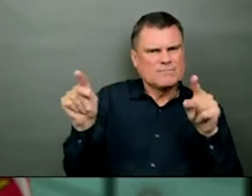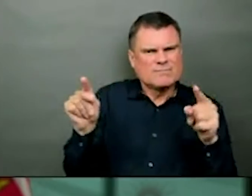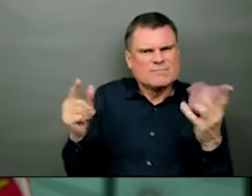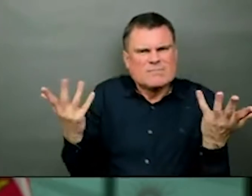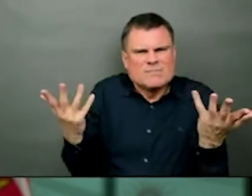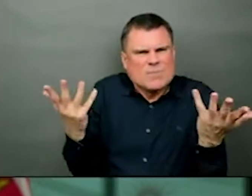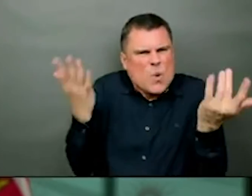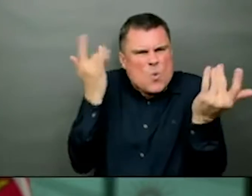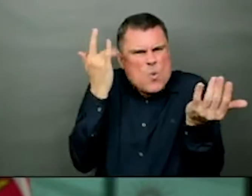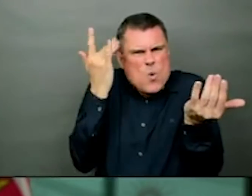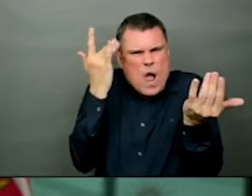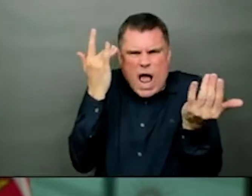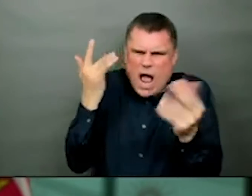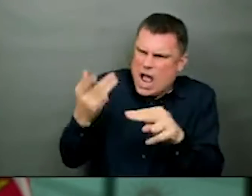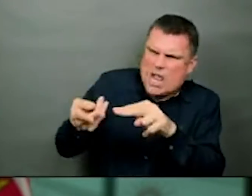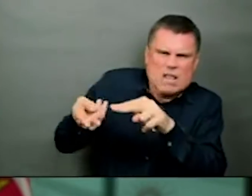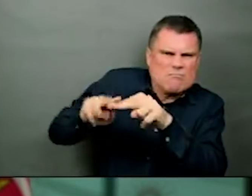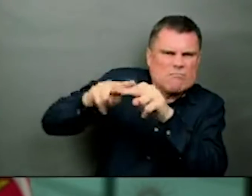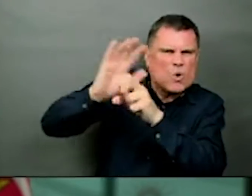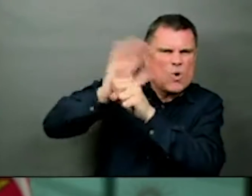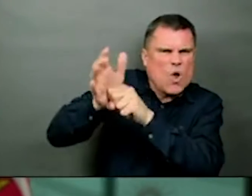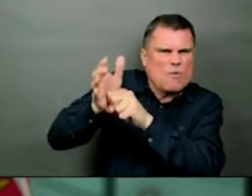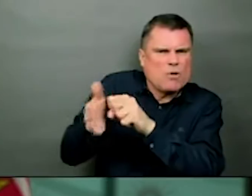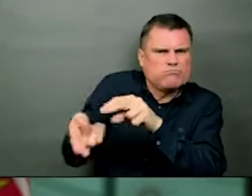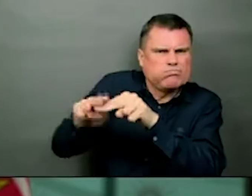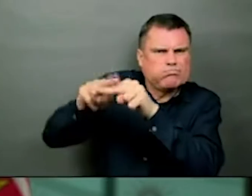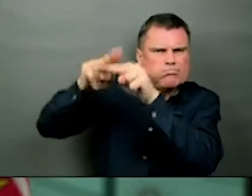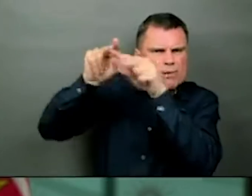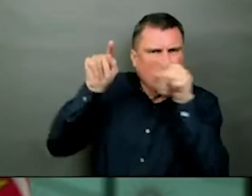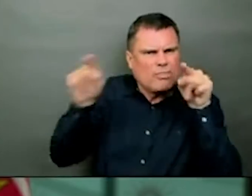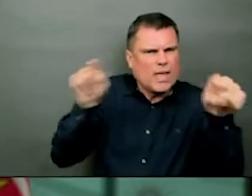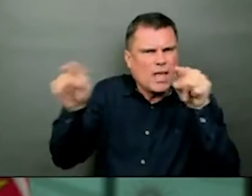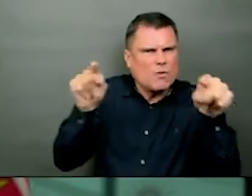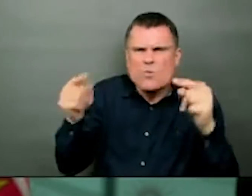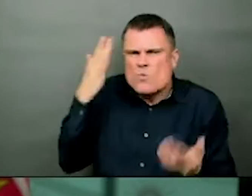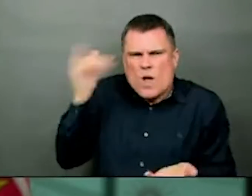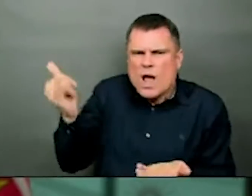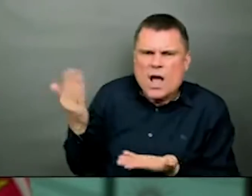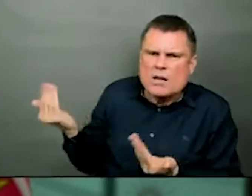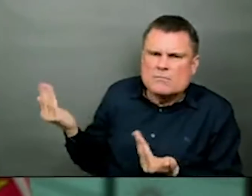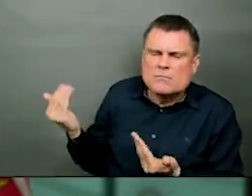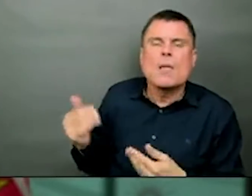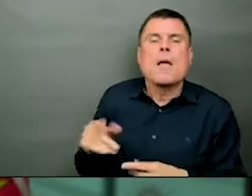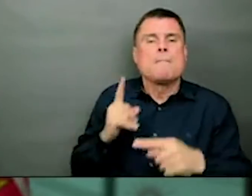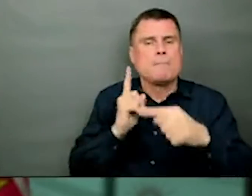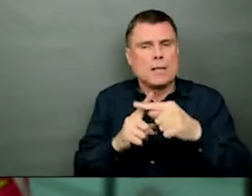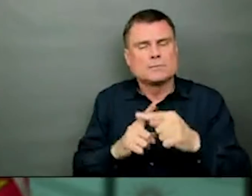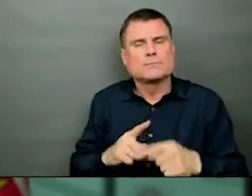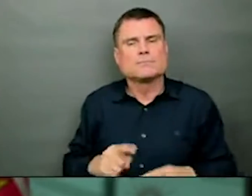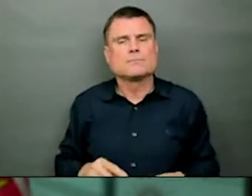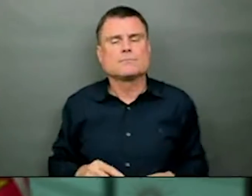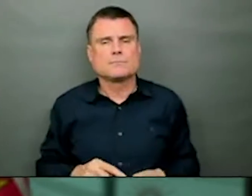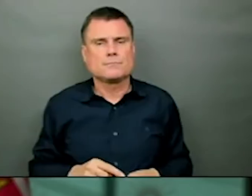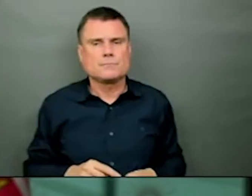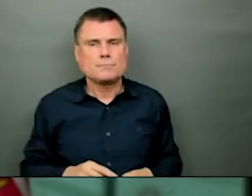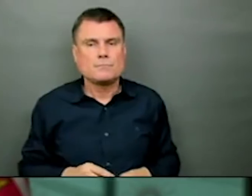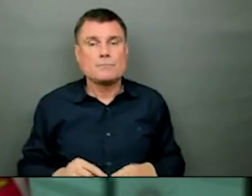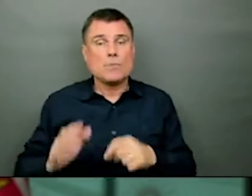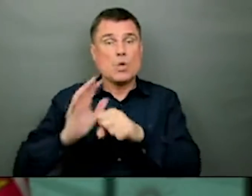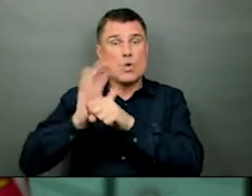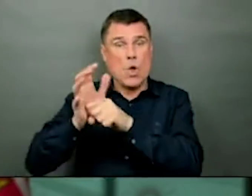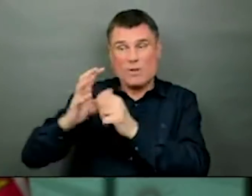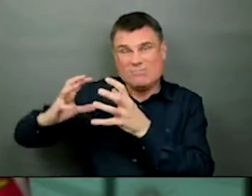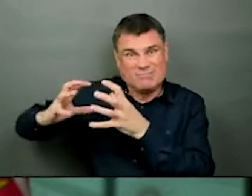don't have any information. I guess my follow-up question is about the variants. The numbers